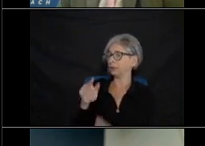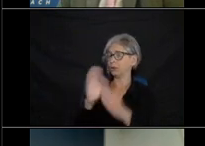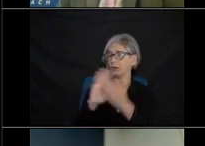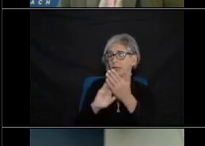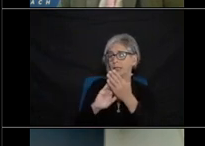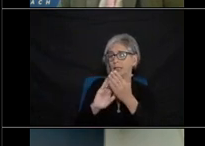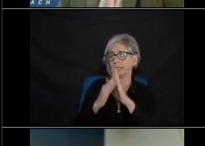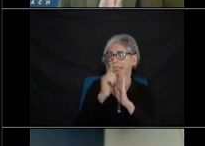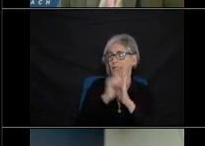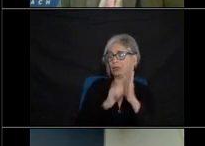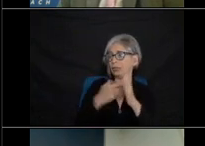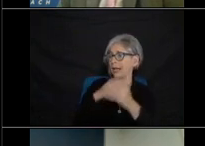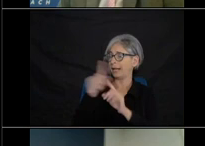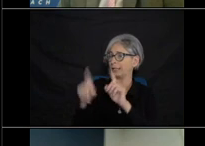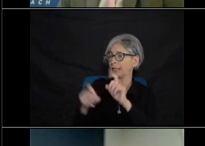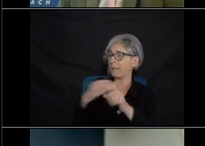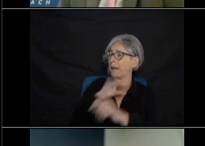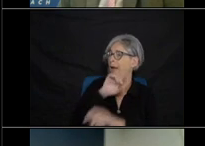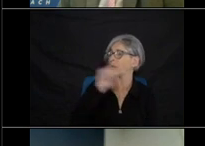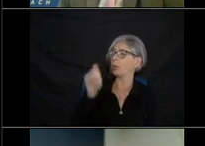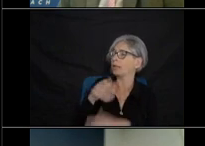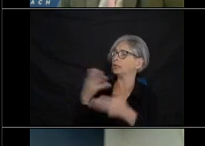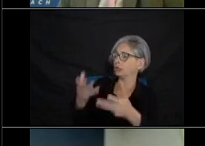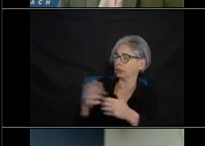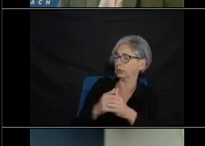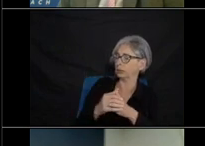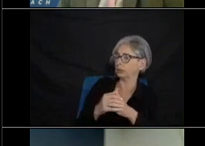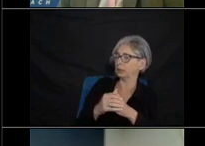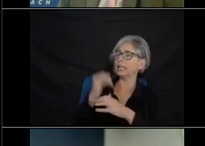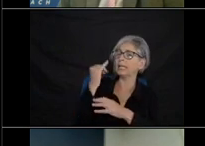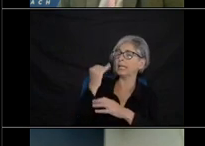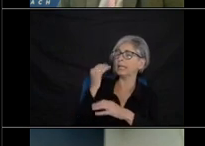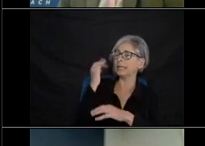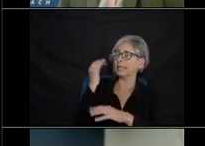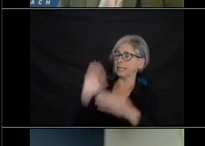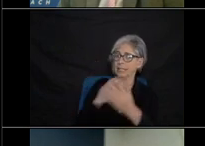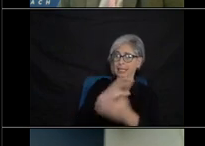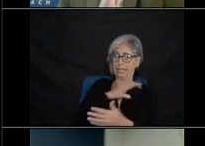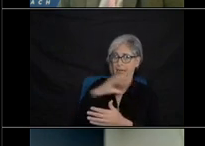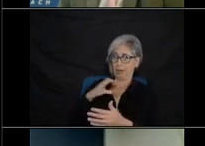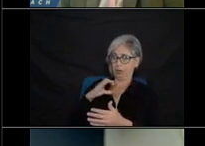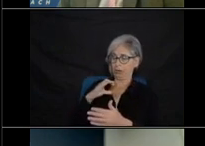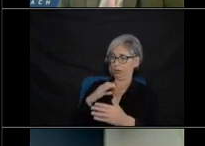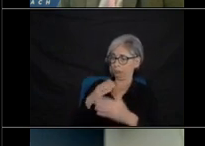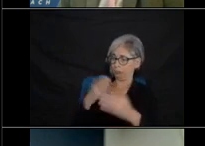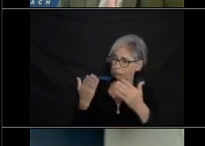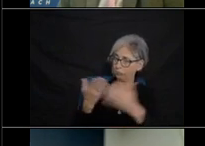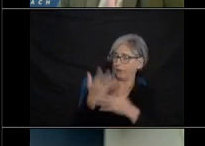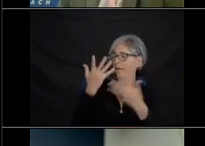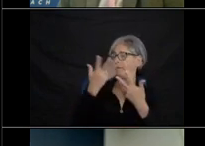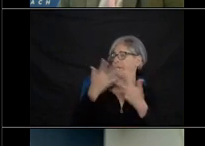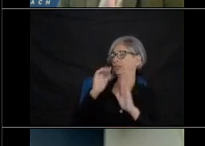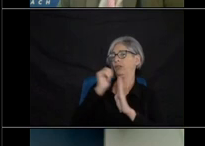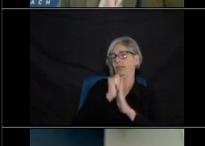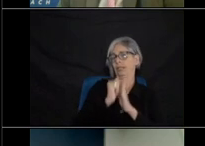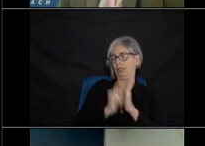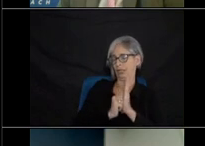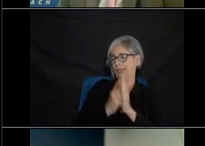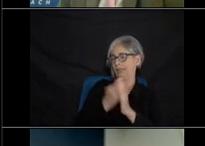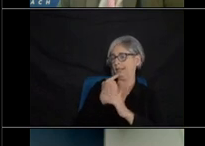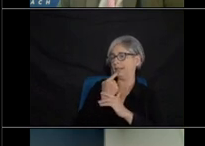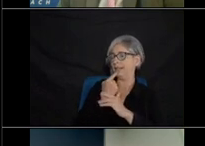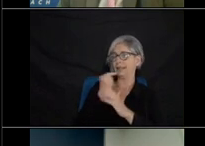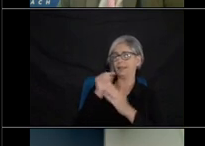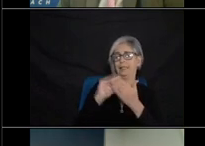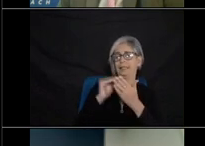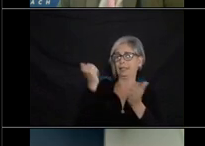may. Okay. My question is this. If the city commission goes through with this agenda item, which says that the city is